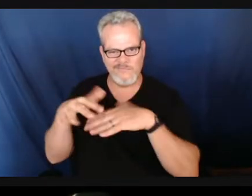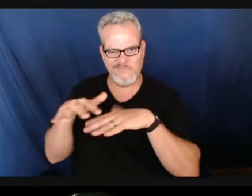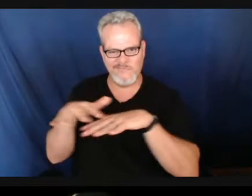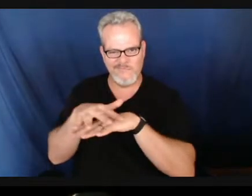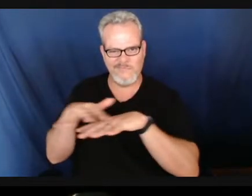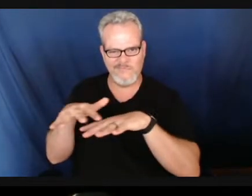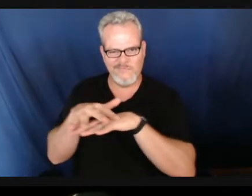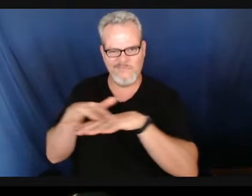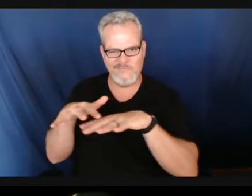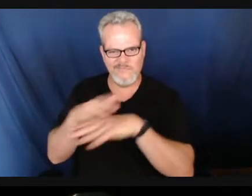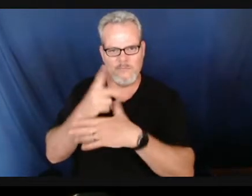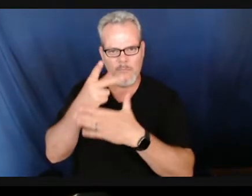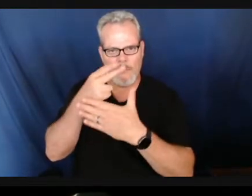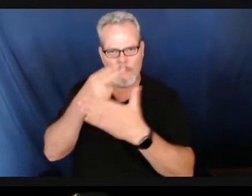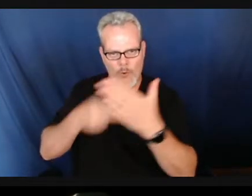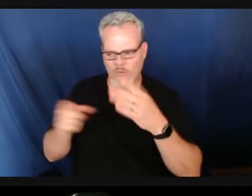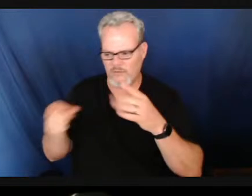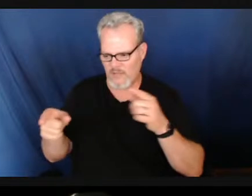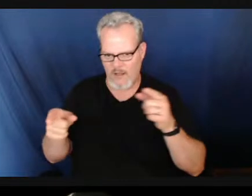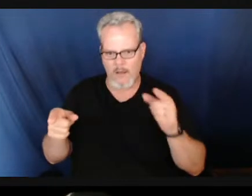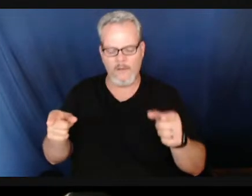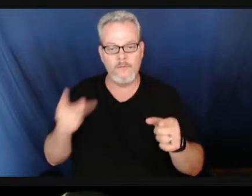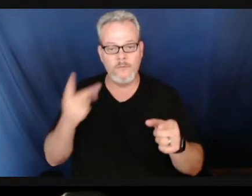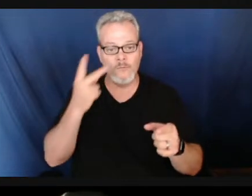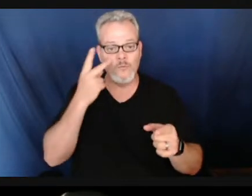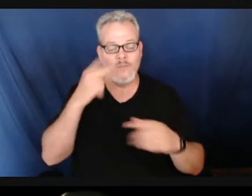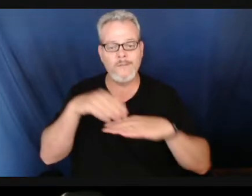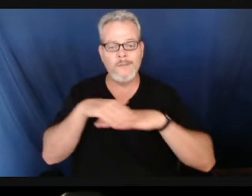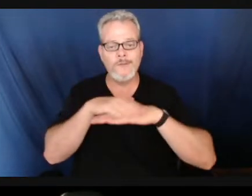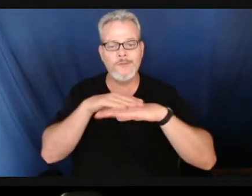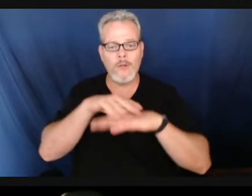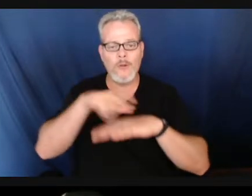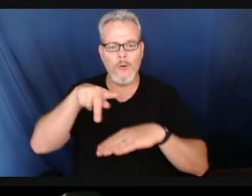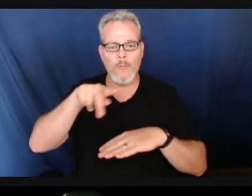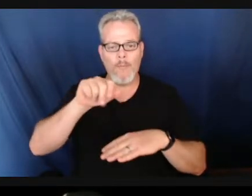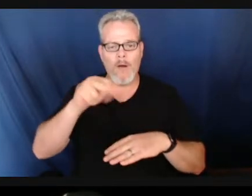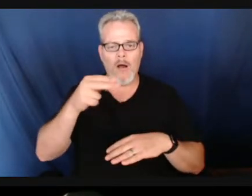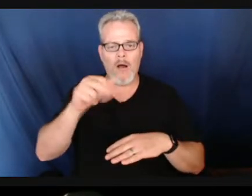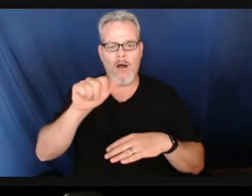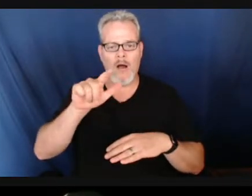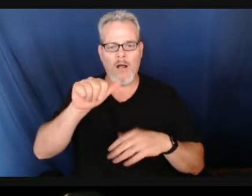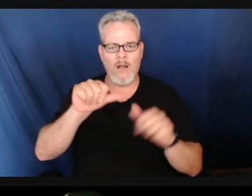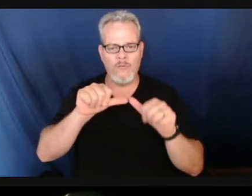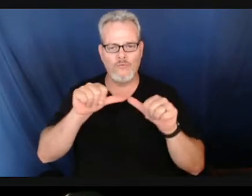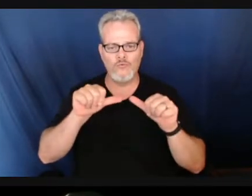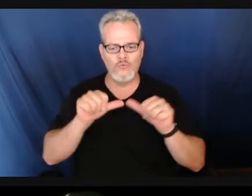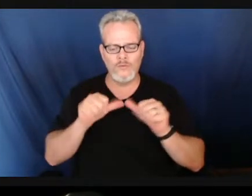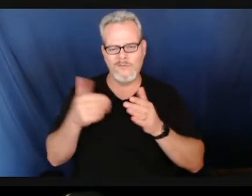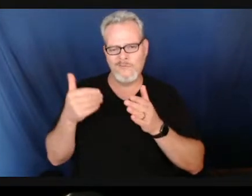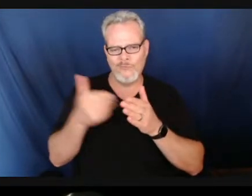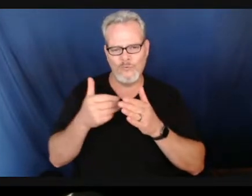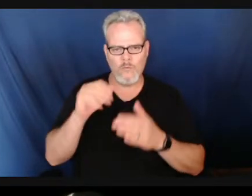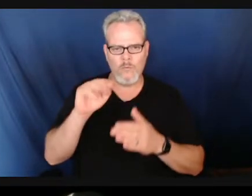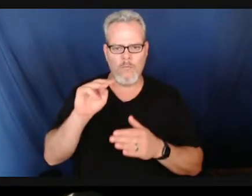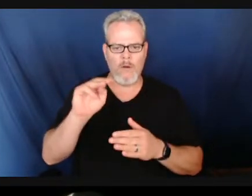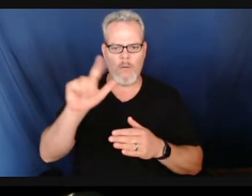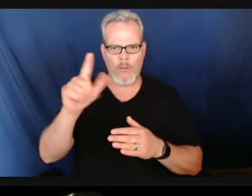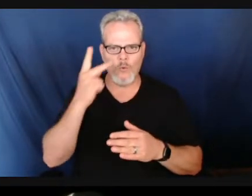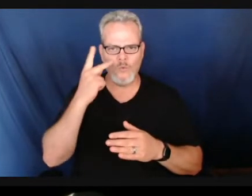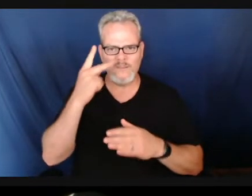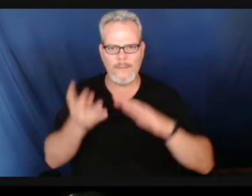2.5 in the shallow Pahala region, which is more Mauna Loa's flank moving as opposed to these blue ones being magma rising from